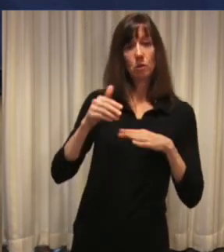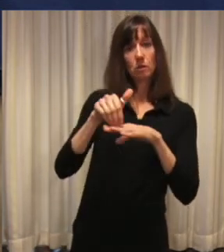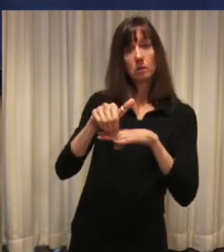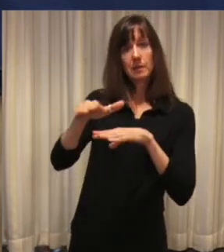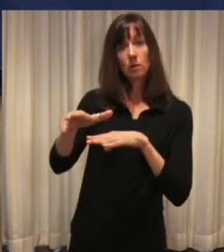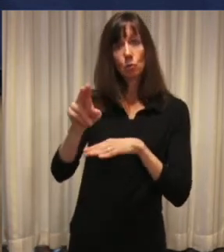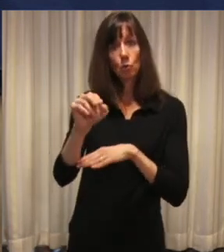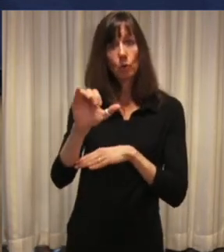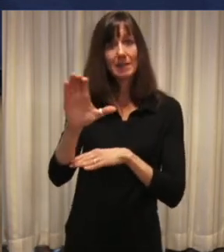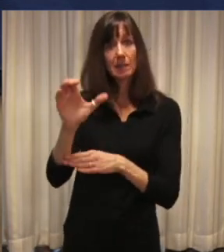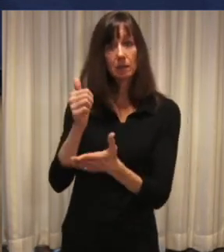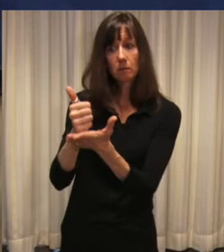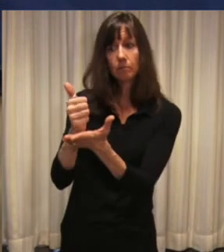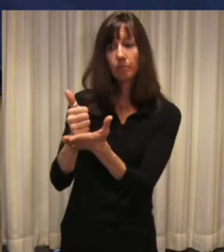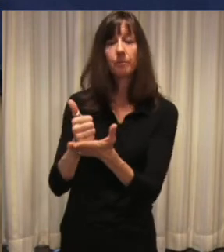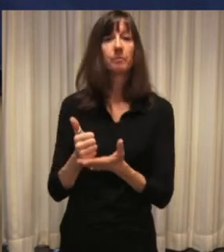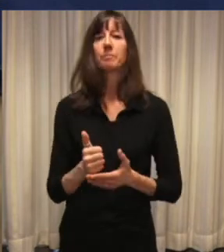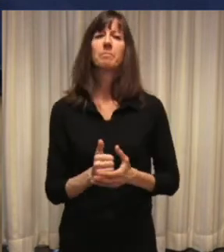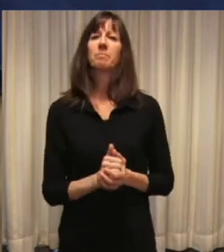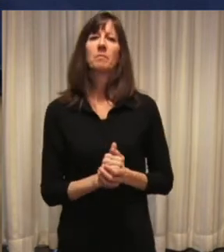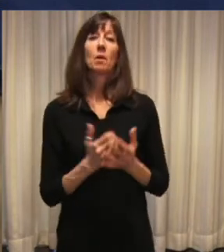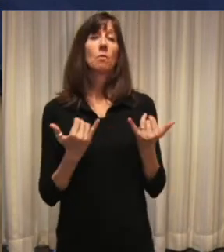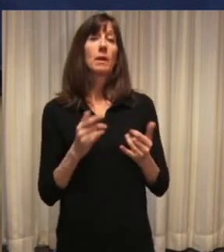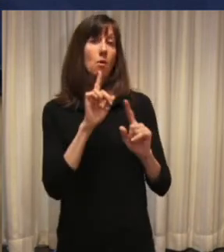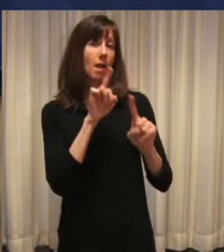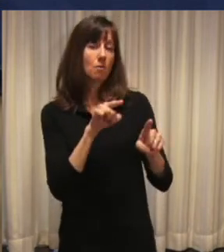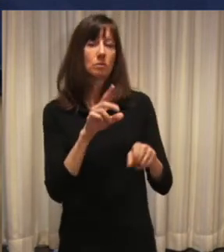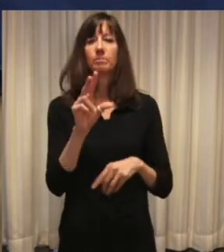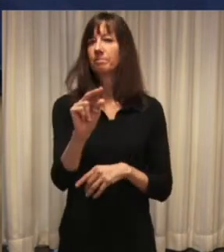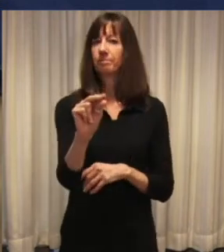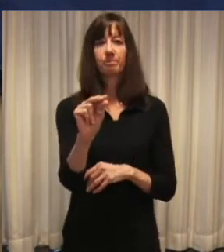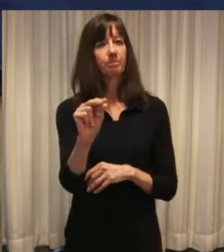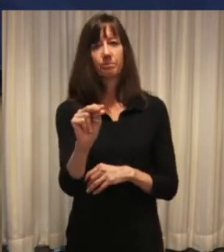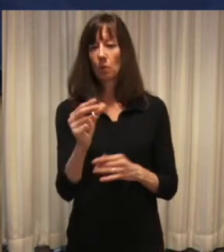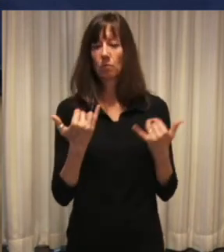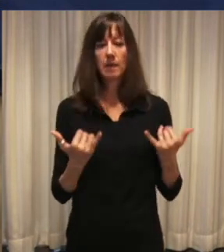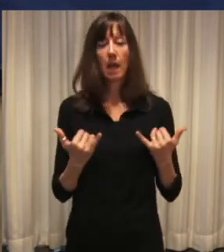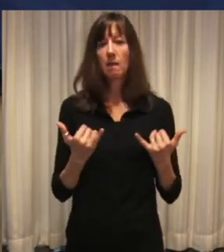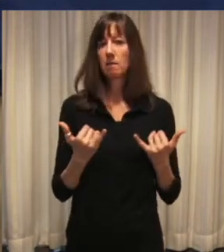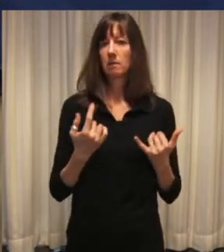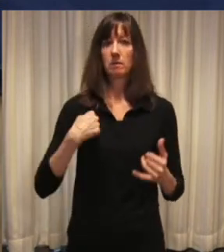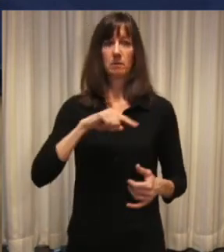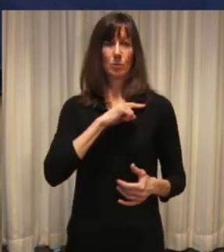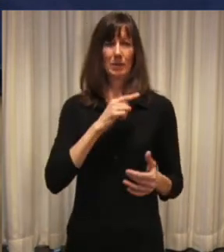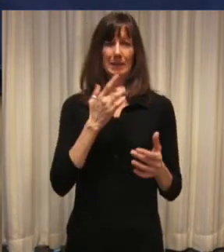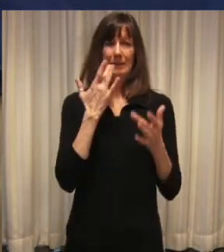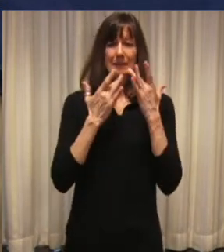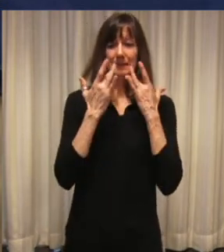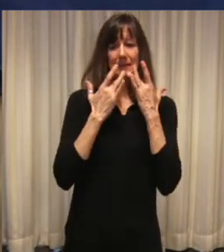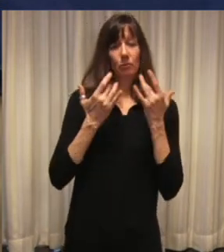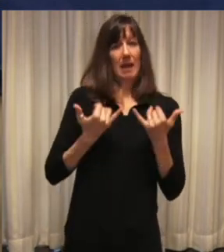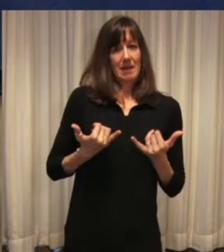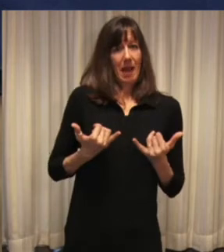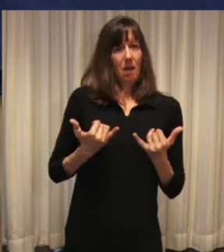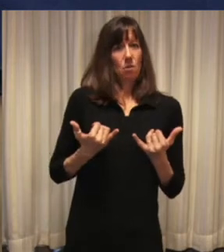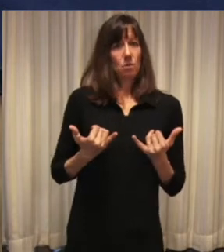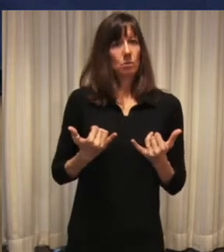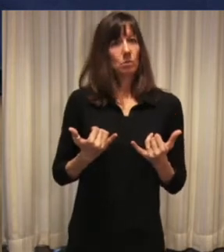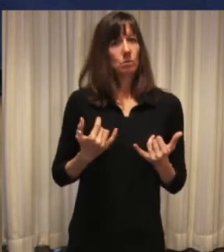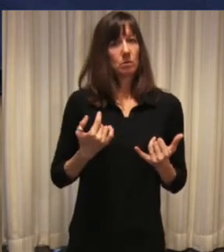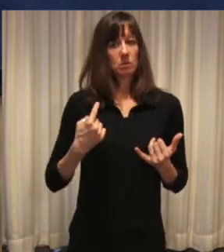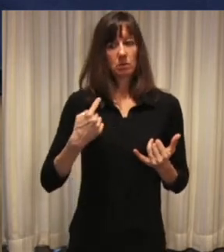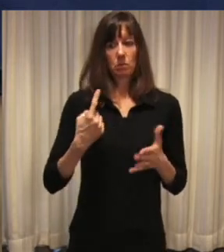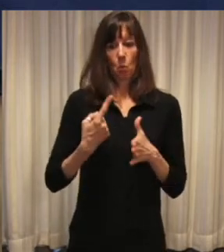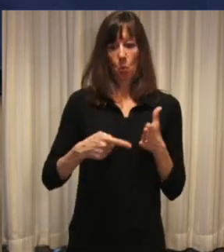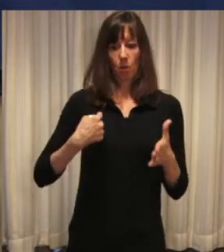point. We're really tight with what we have, unfortunately. I hope that in, you know, a few